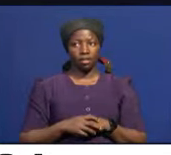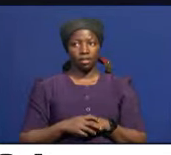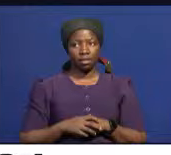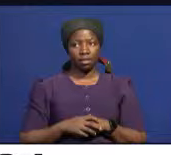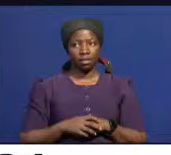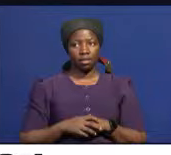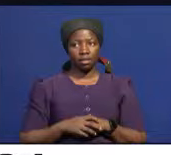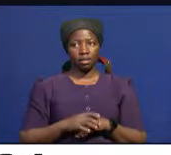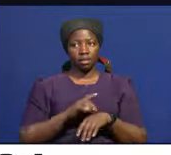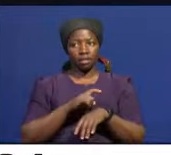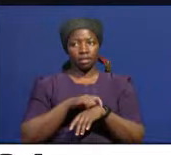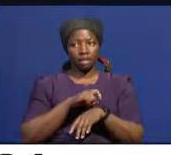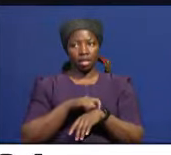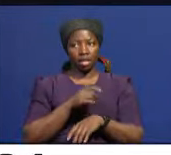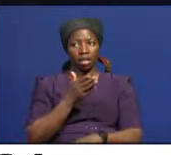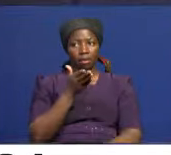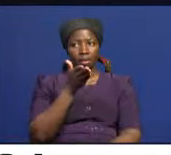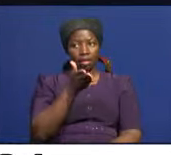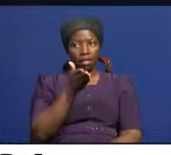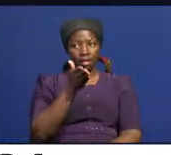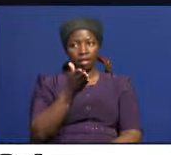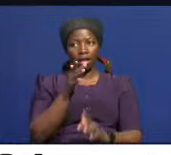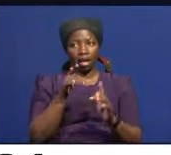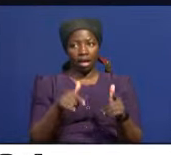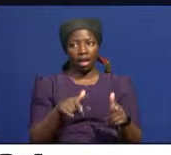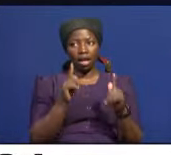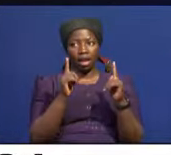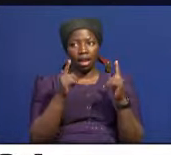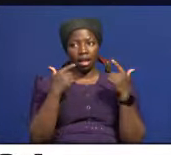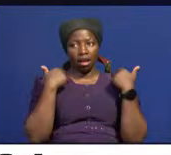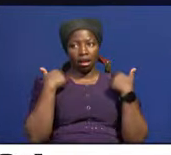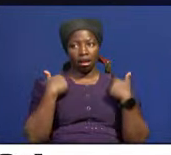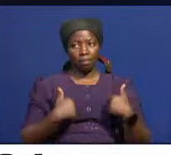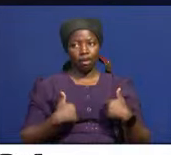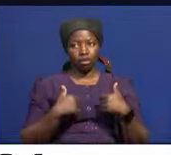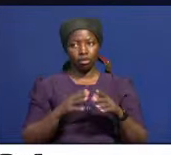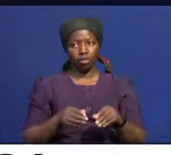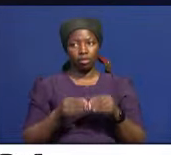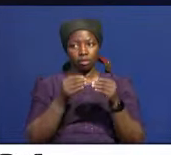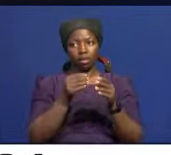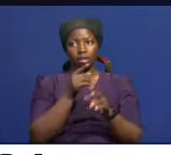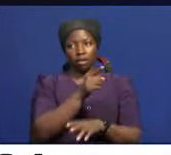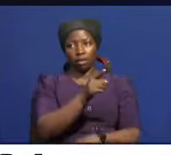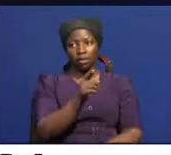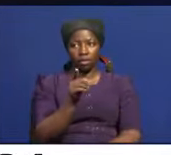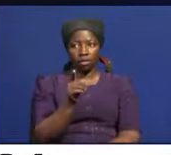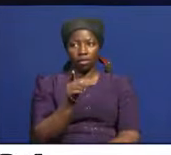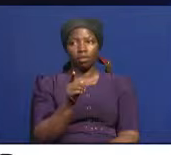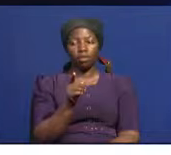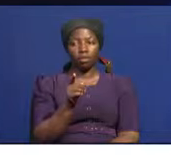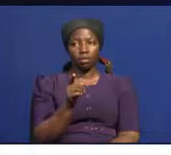And while there, let me give you